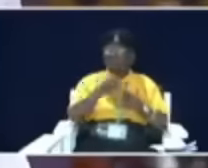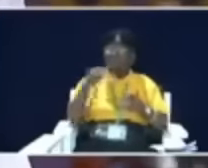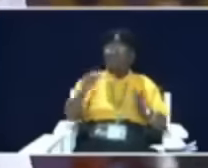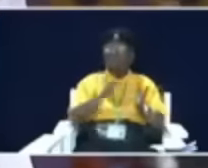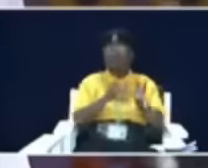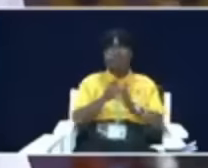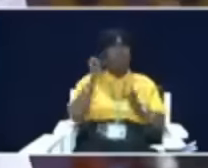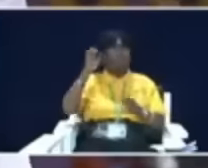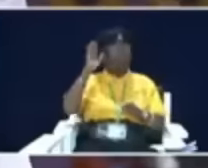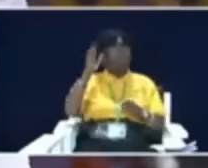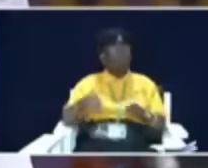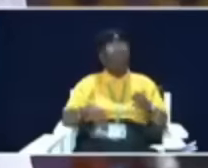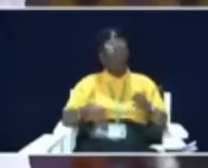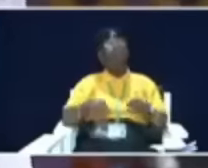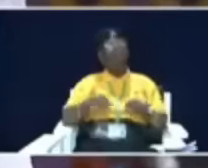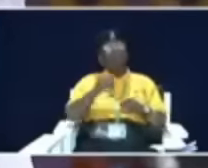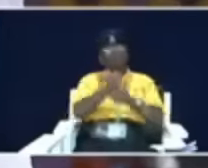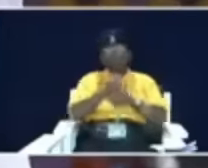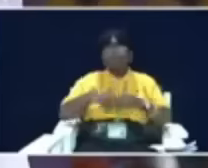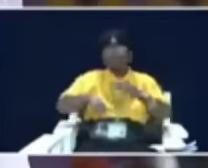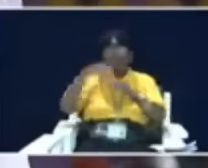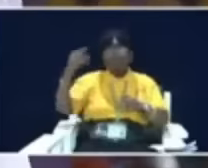But if an angel is the one blocking your way,